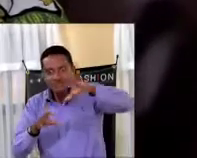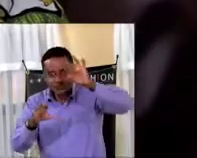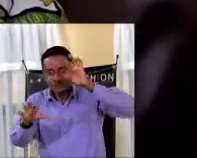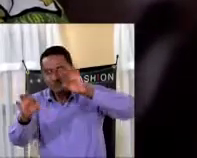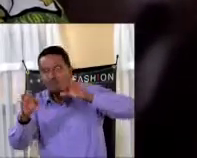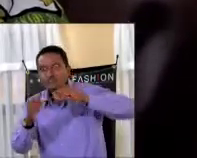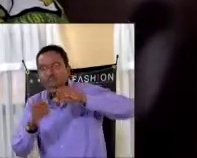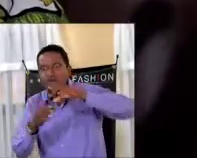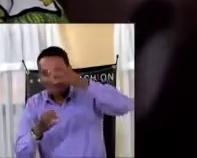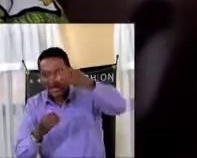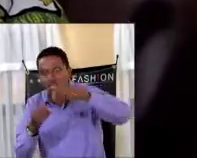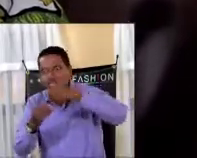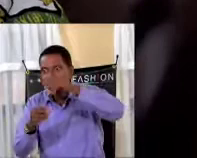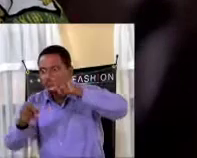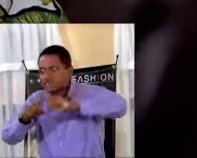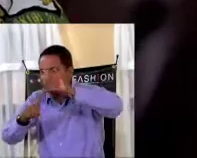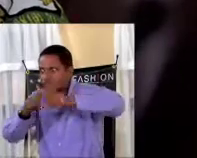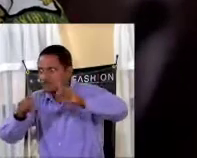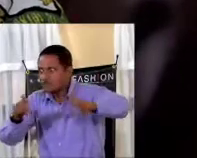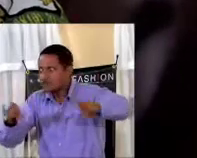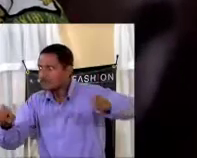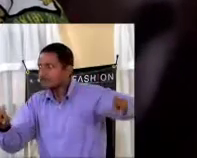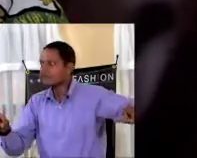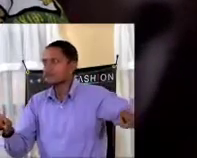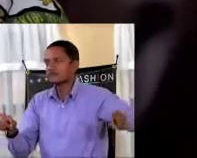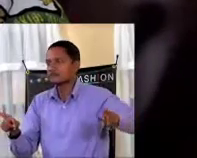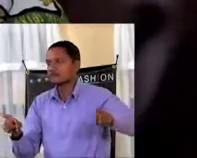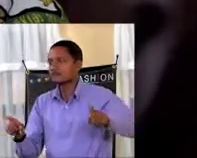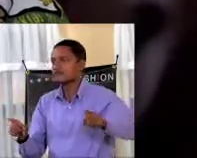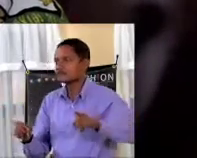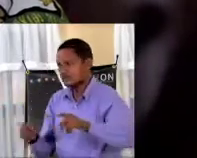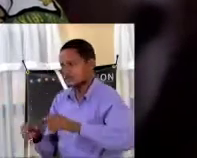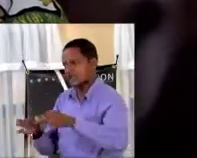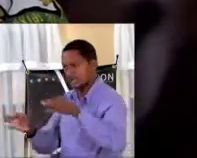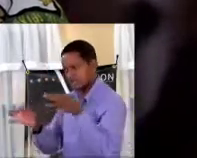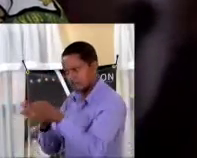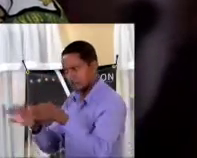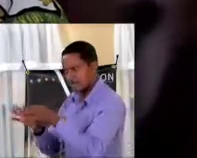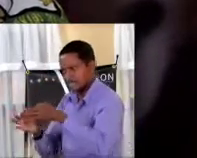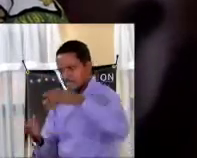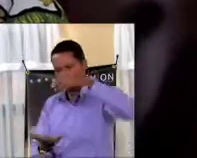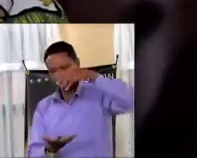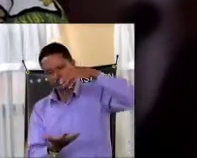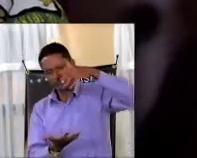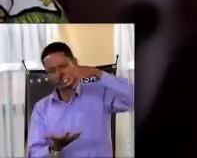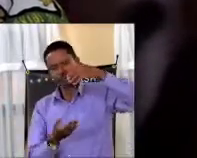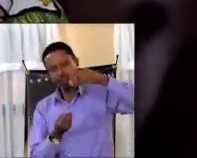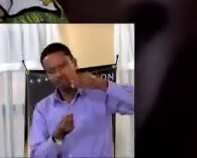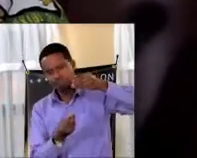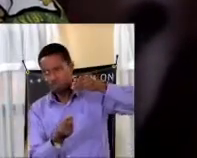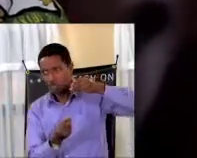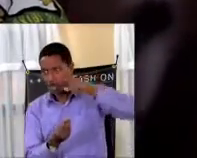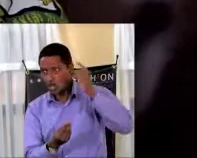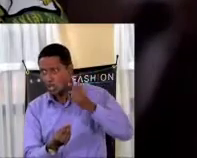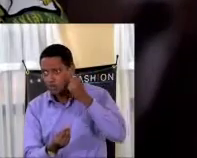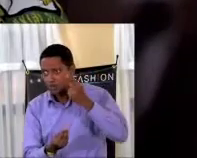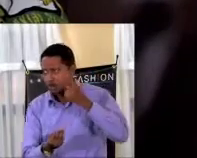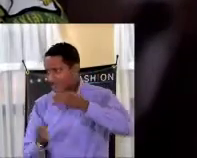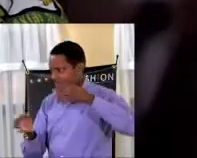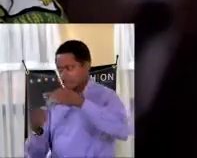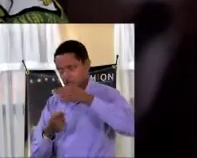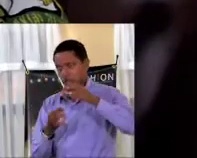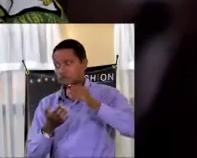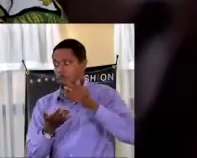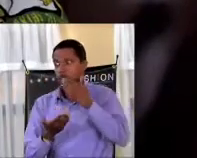you translate that not only in the quote-unquote telling of the story of quality. Quality is not just about material. It's about a story. When we